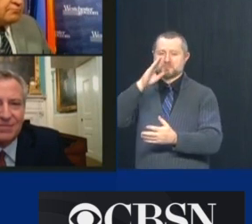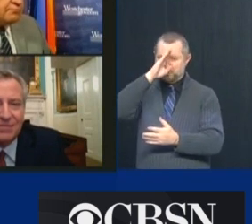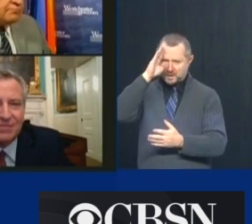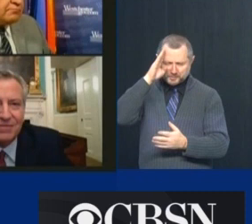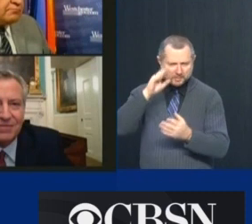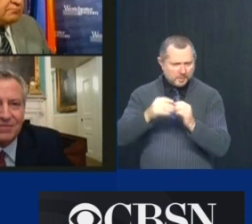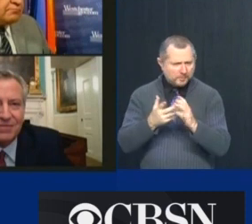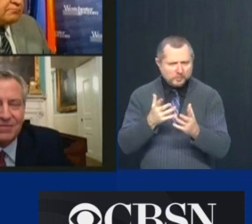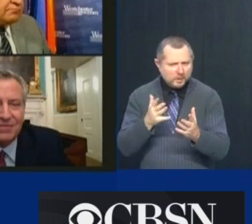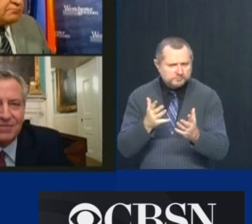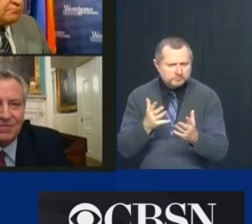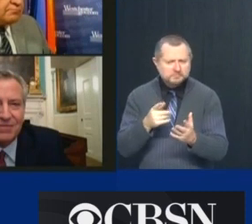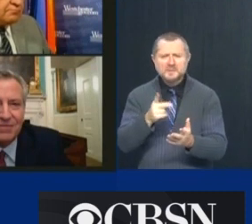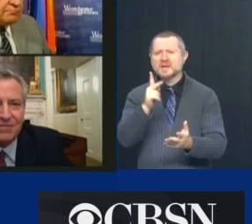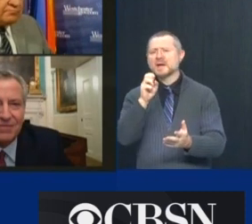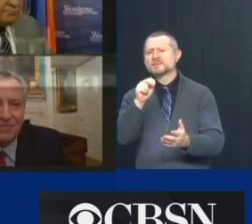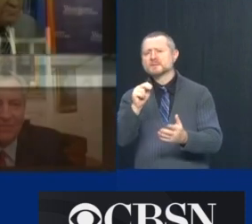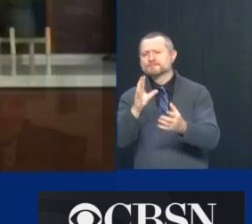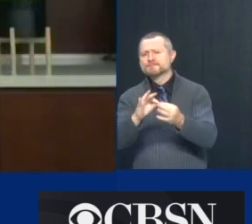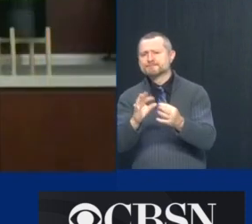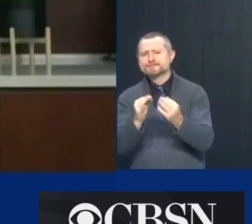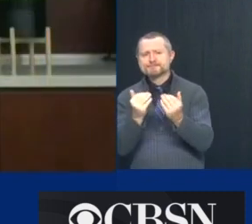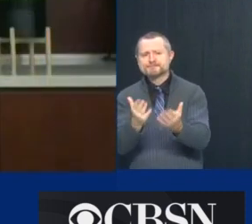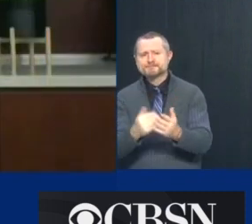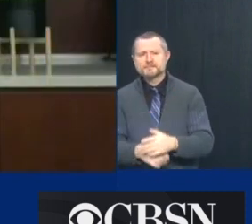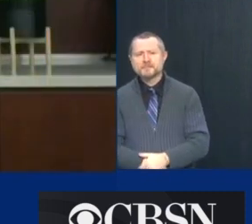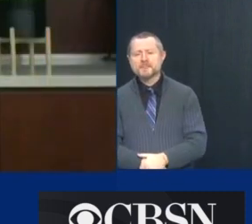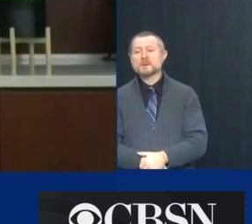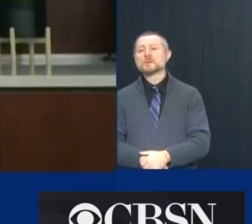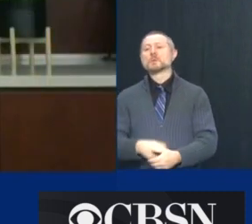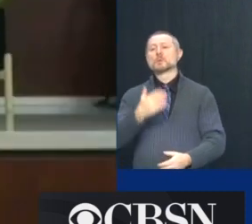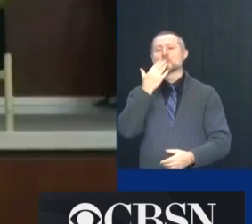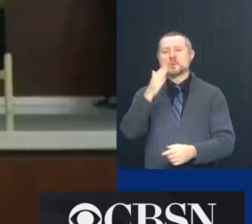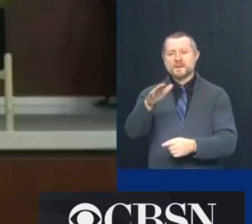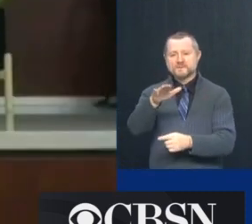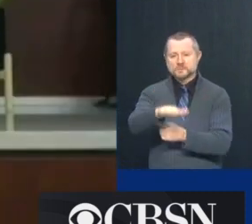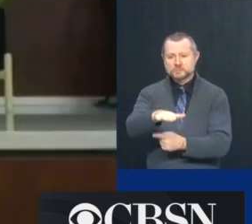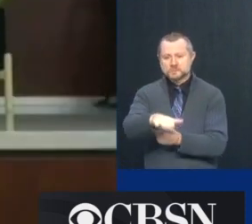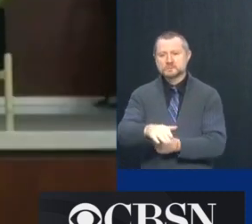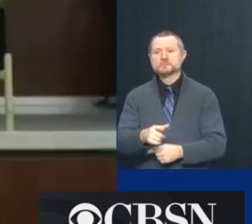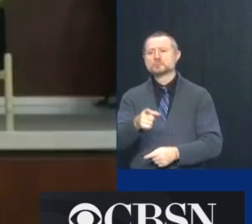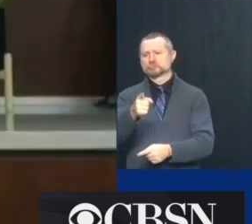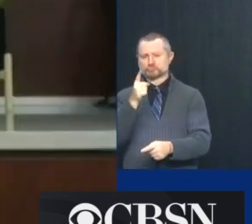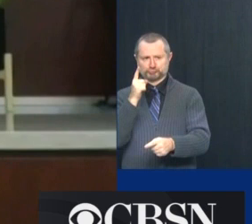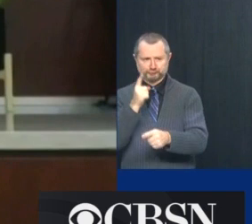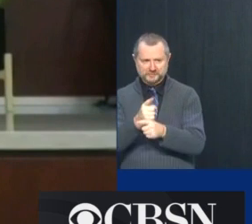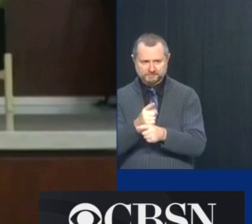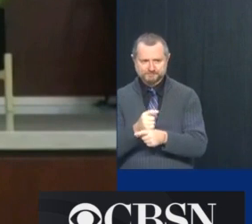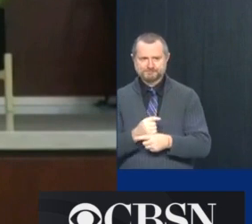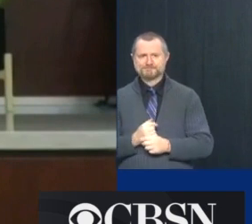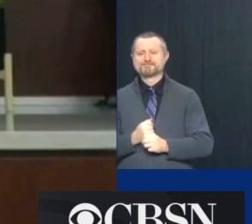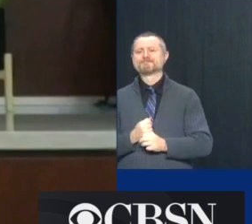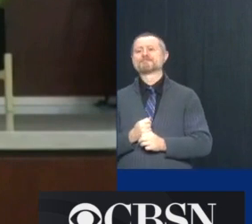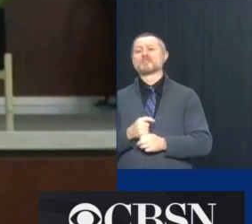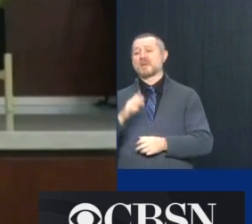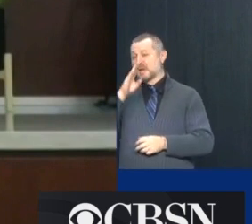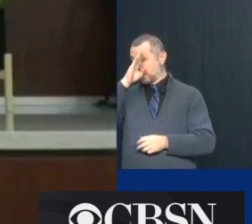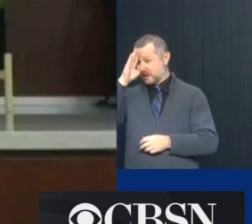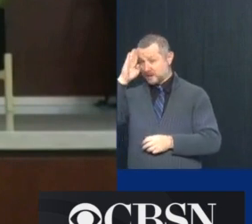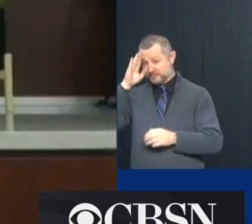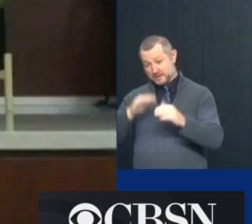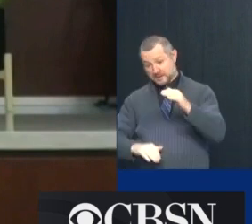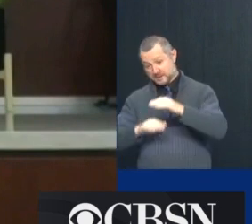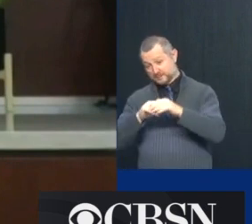at, Ken? Well, good afternoon, Governor. I think you're right on target. The hospital capacity issue